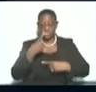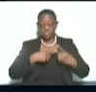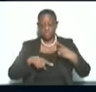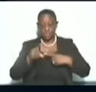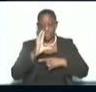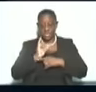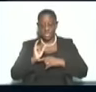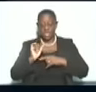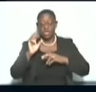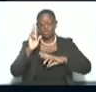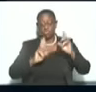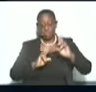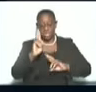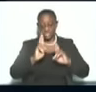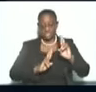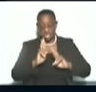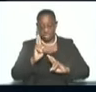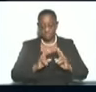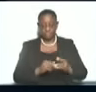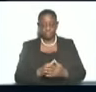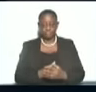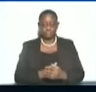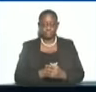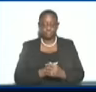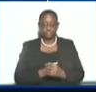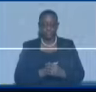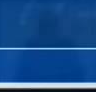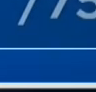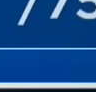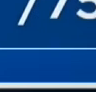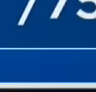are brought to you by Royal Star Assurance.